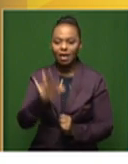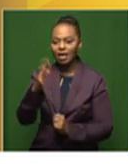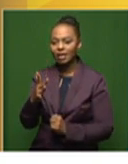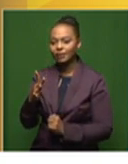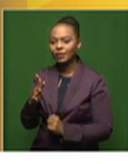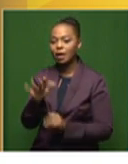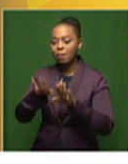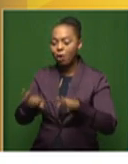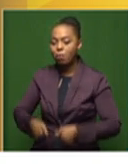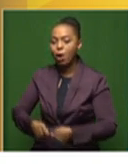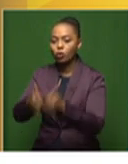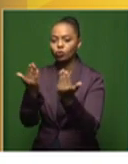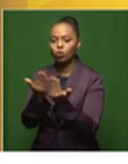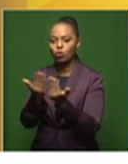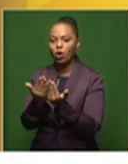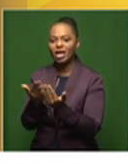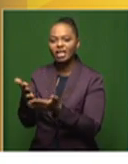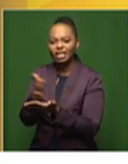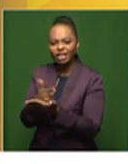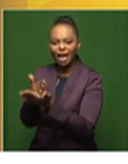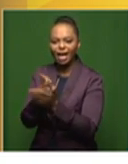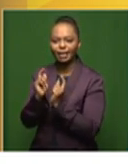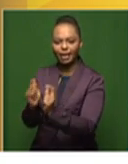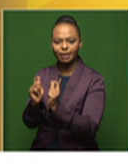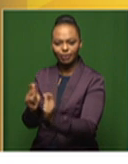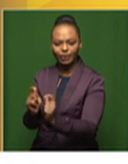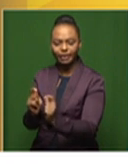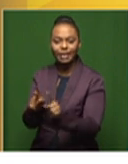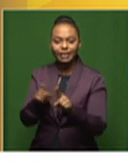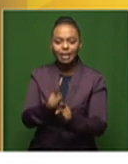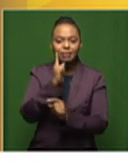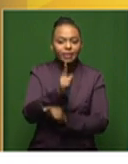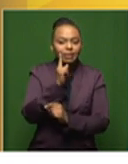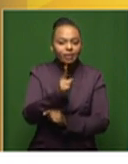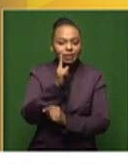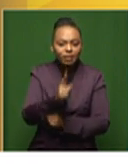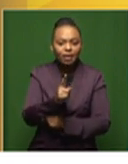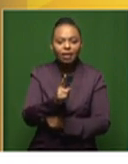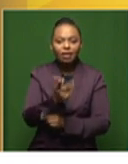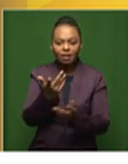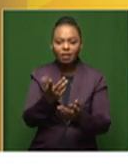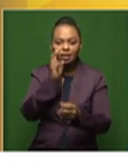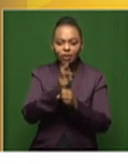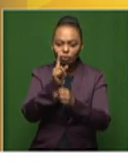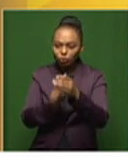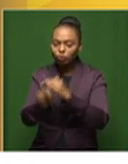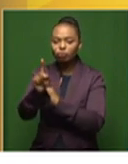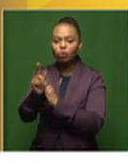transport with their siblings. We all know for teachers to go to school, they have to go through public institutions